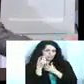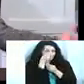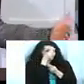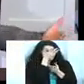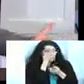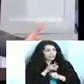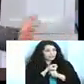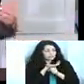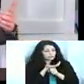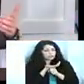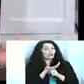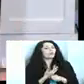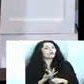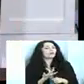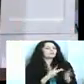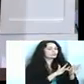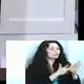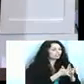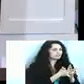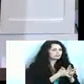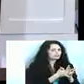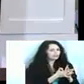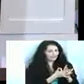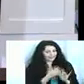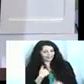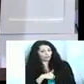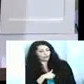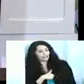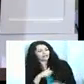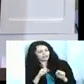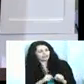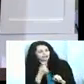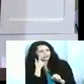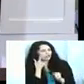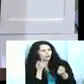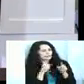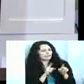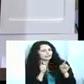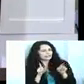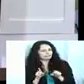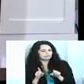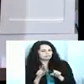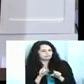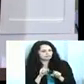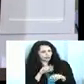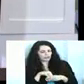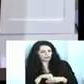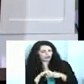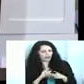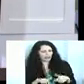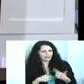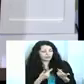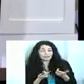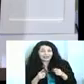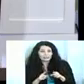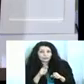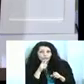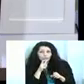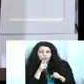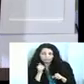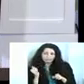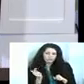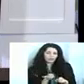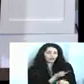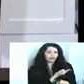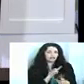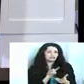least Jesus and us can understand what's going on in our lives, what's happening to who we are. What